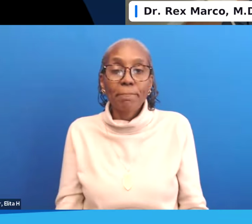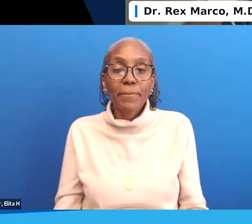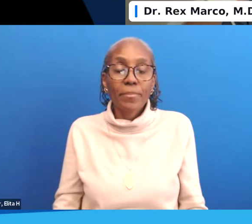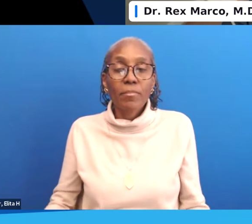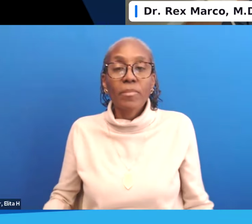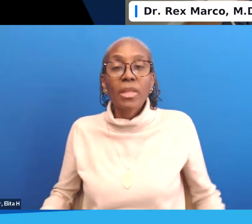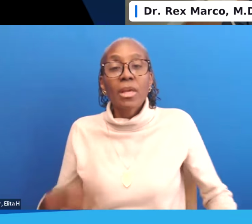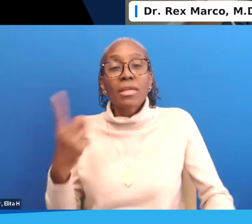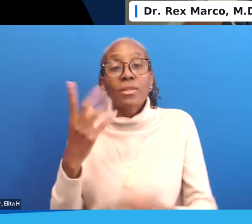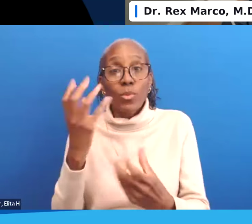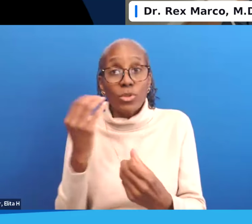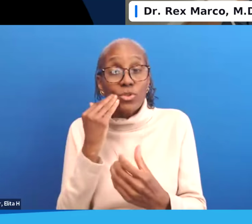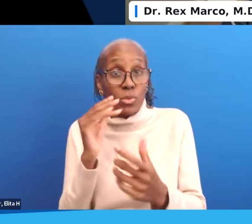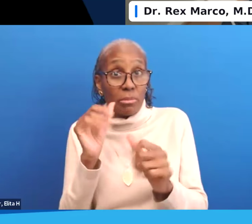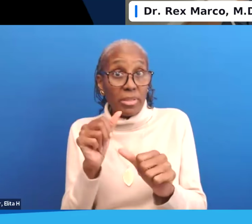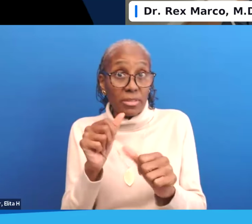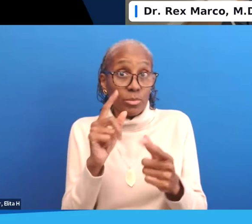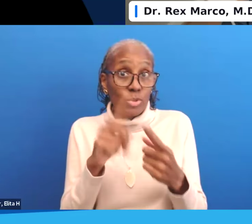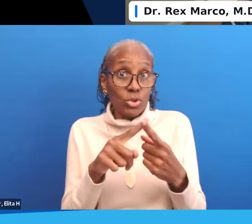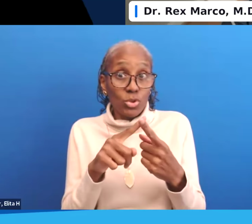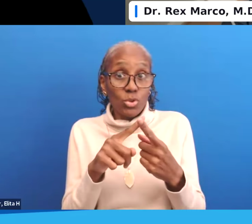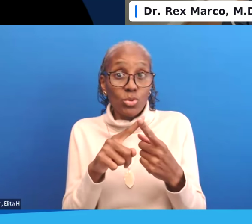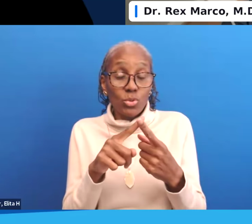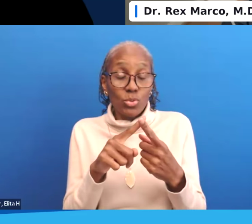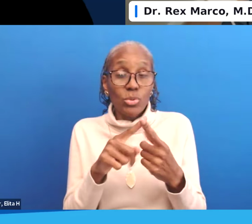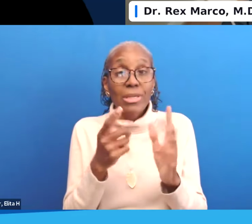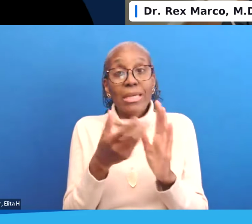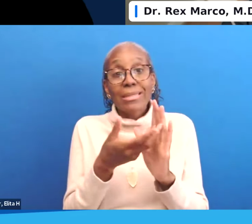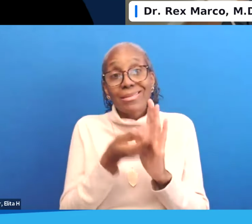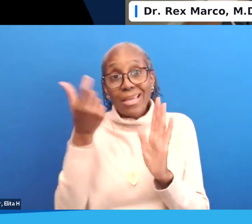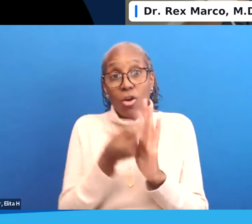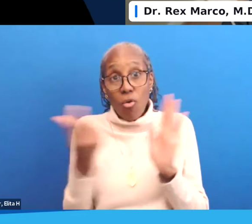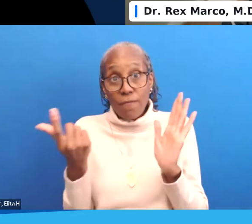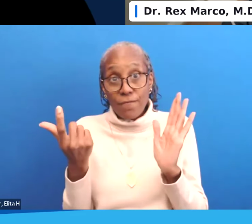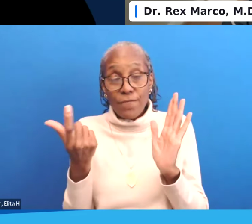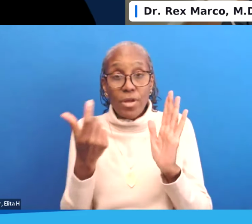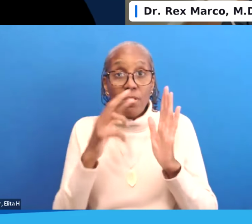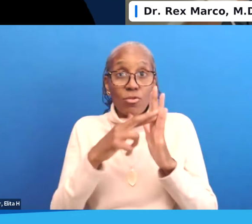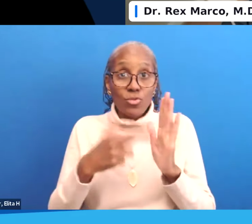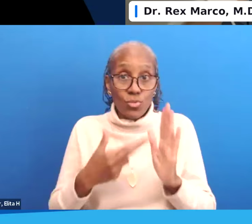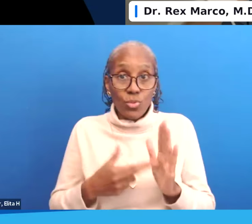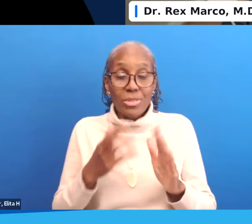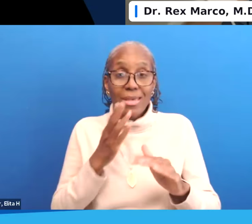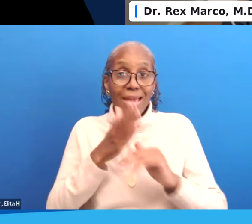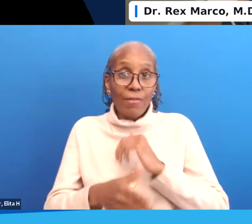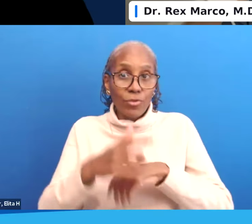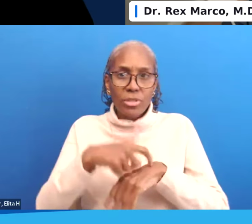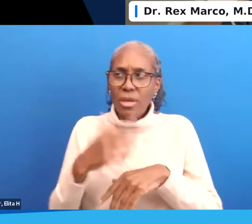then somebody wants to know if it's a possibility to take the hardware out after time. And I'm not